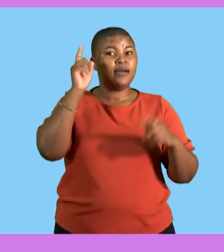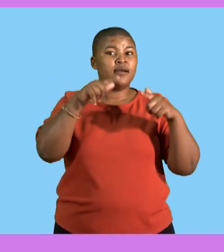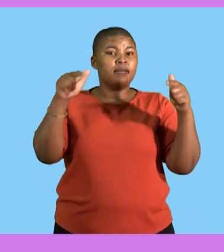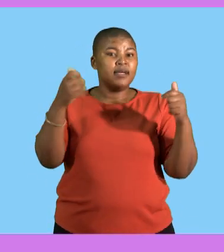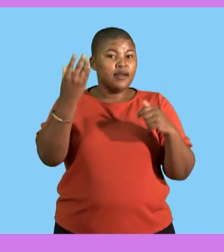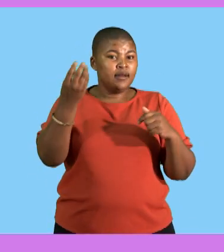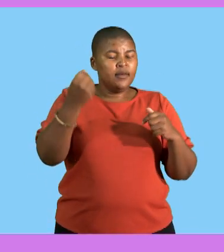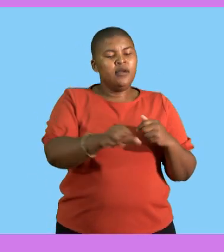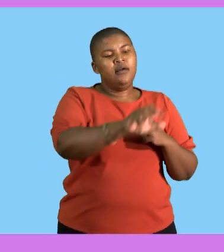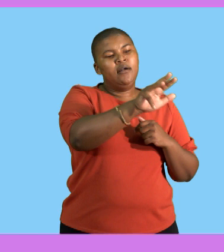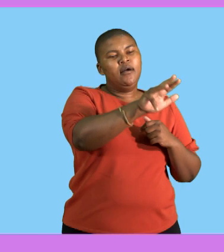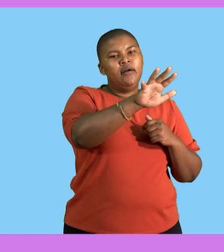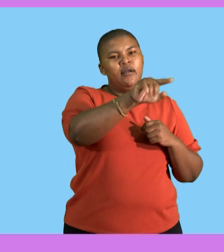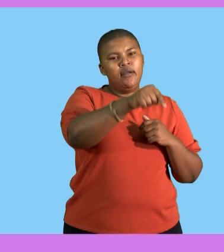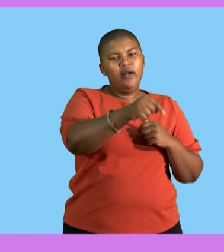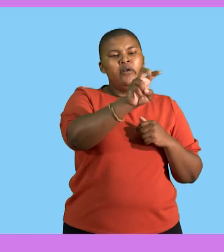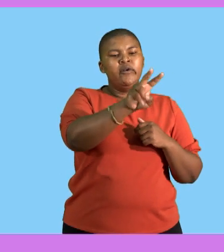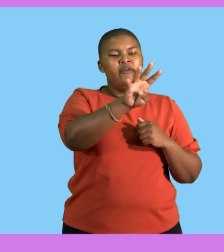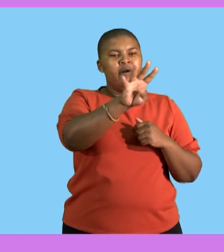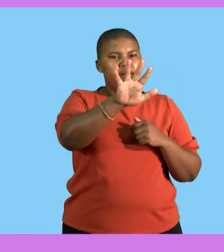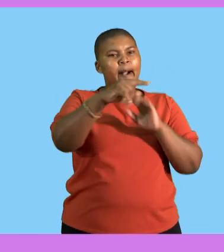95,245 minus